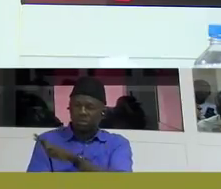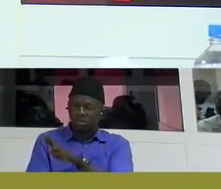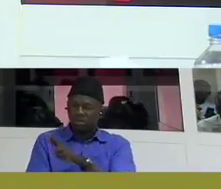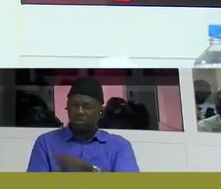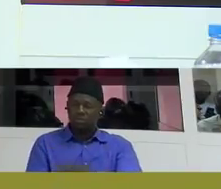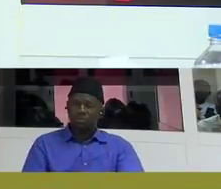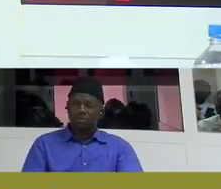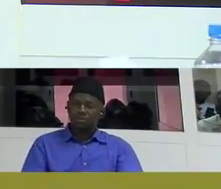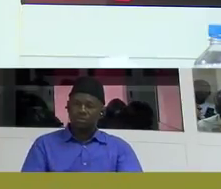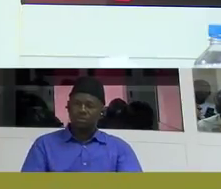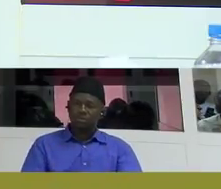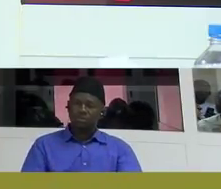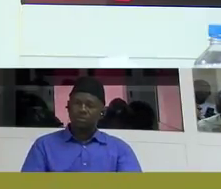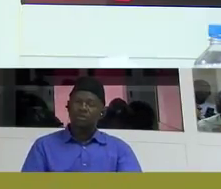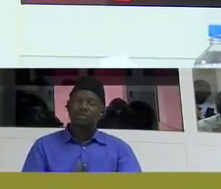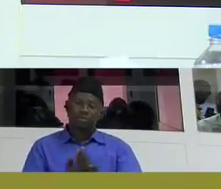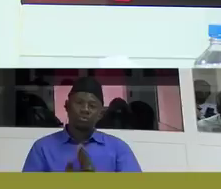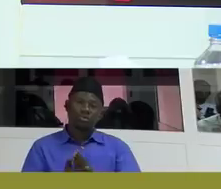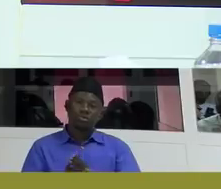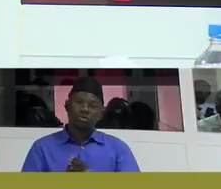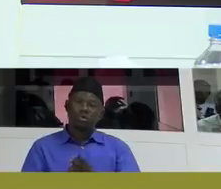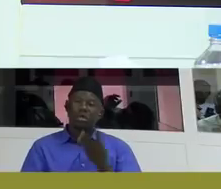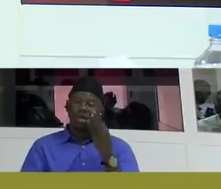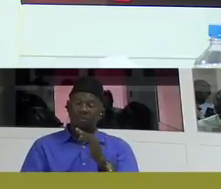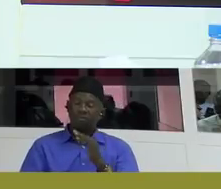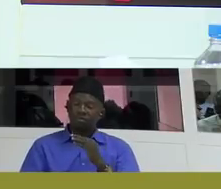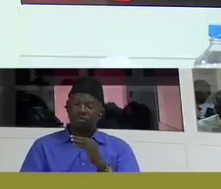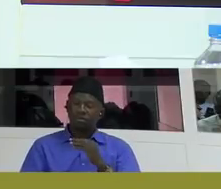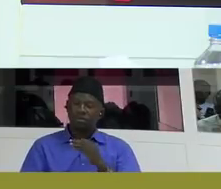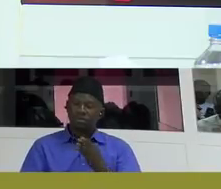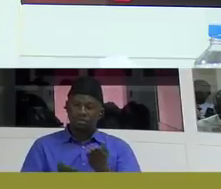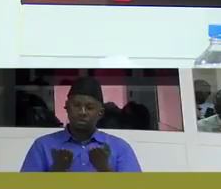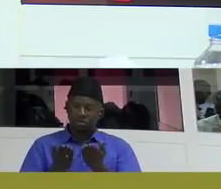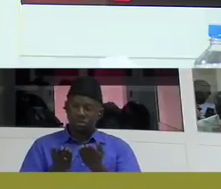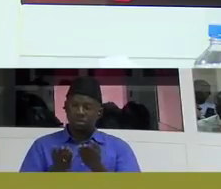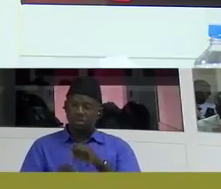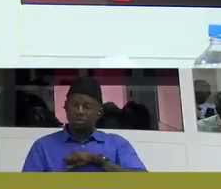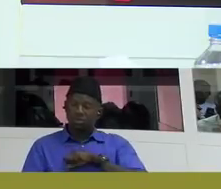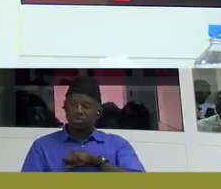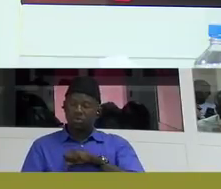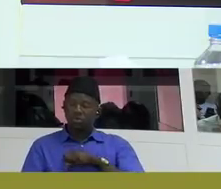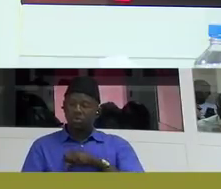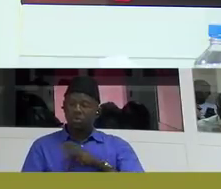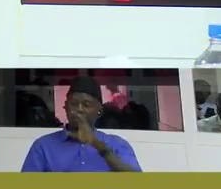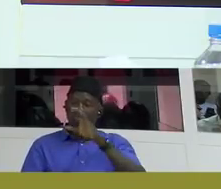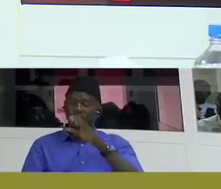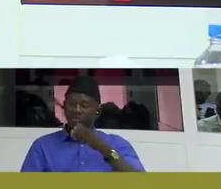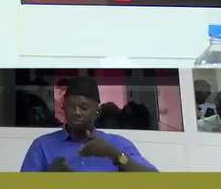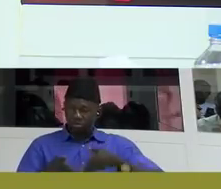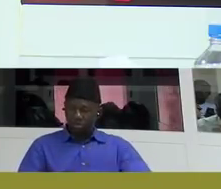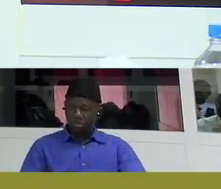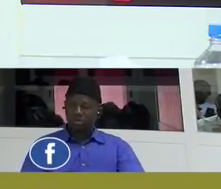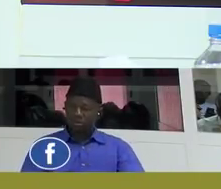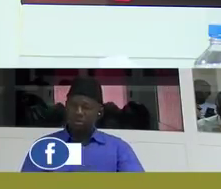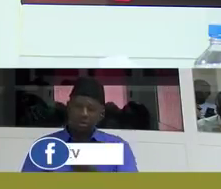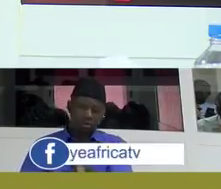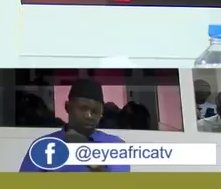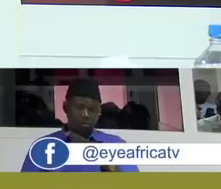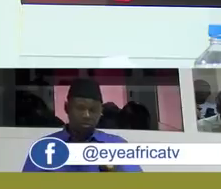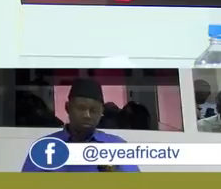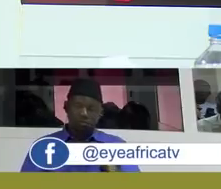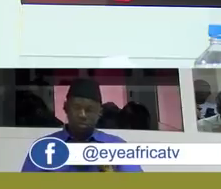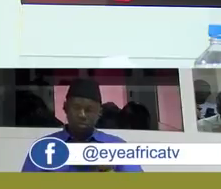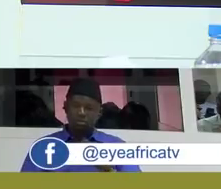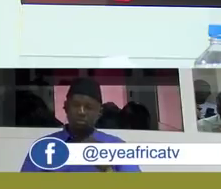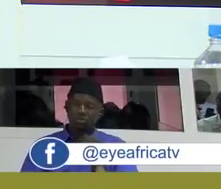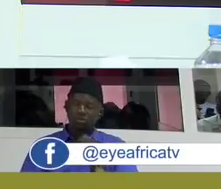student whom you know, even in his country of birth, they don't want him because of the same attitude.